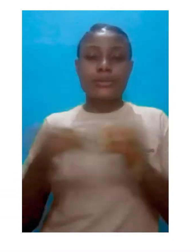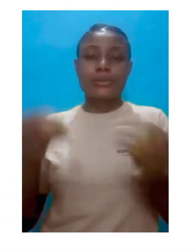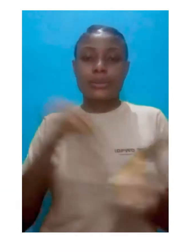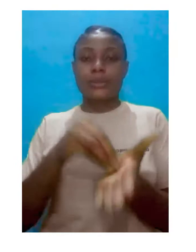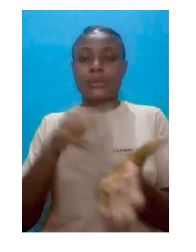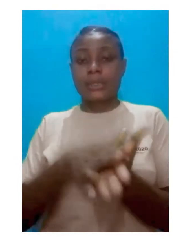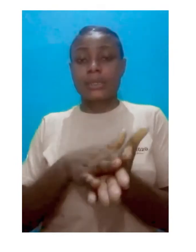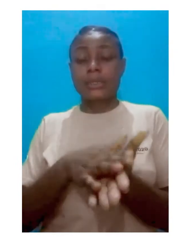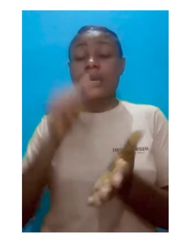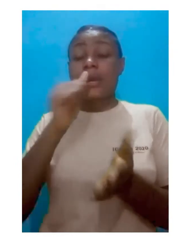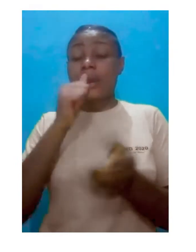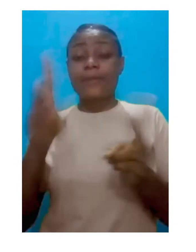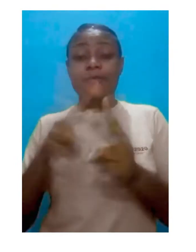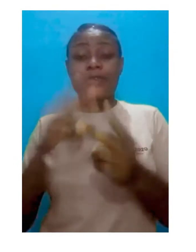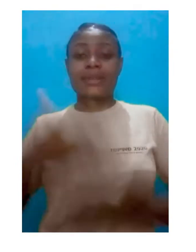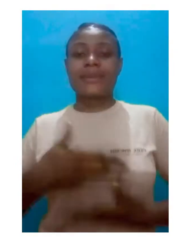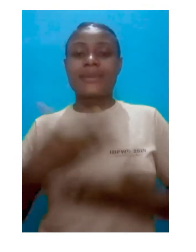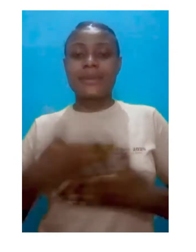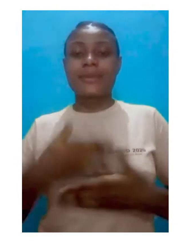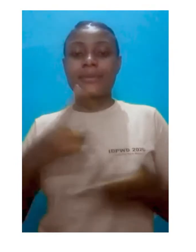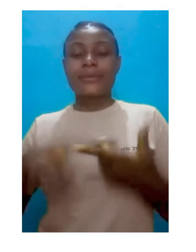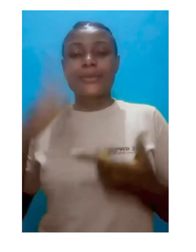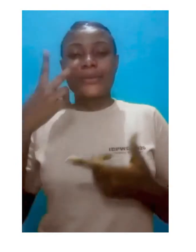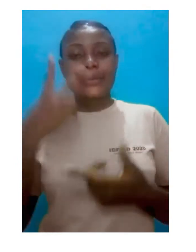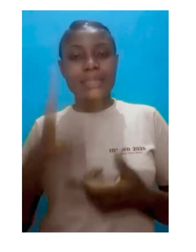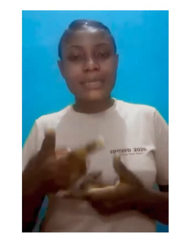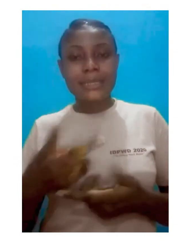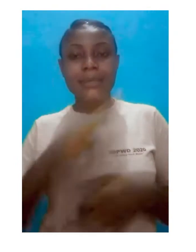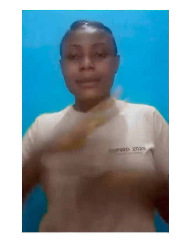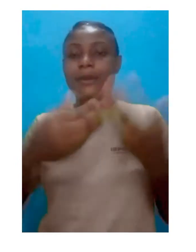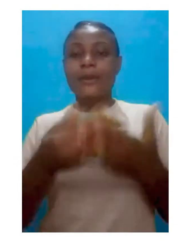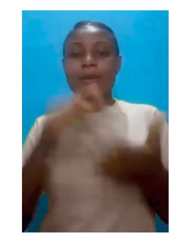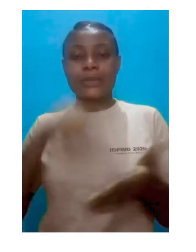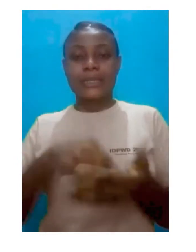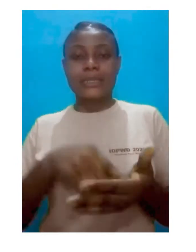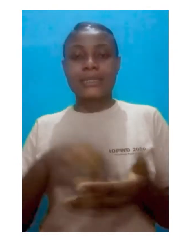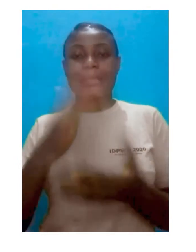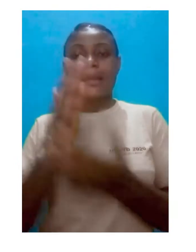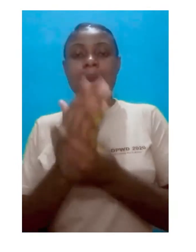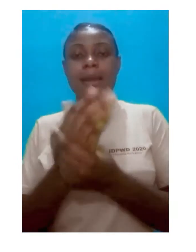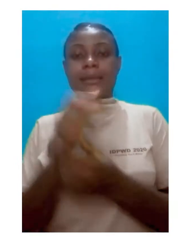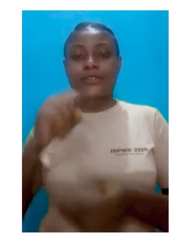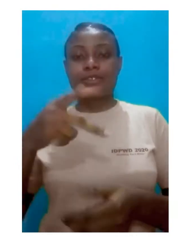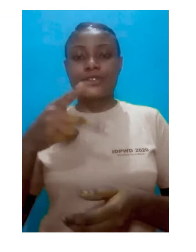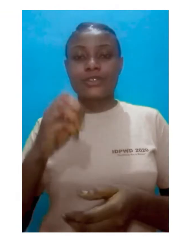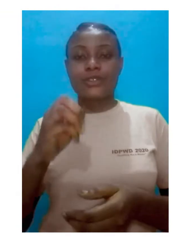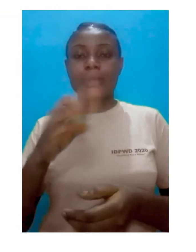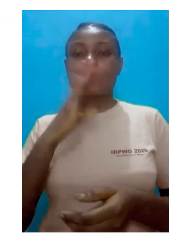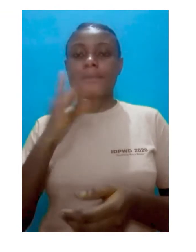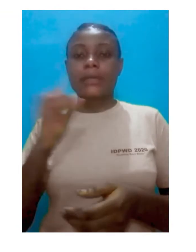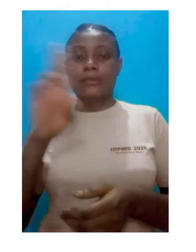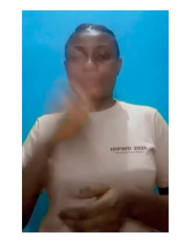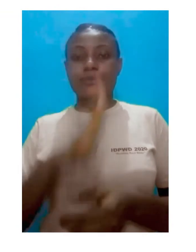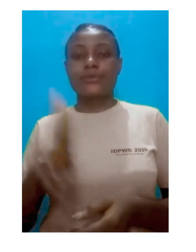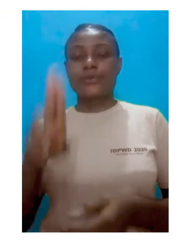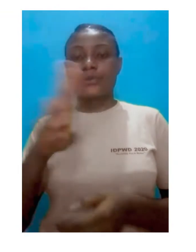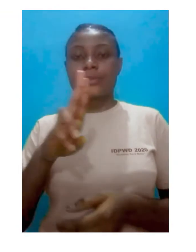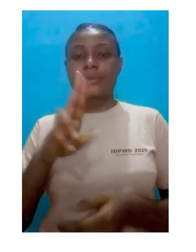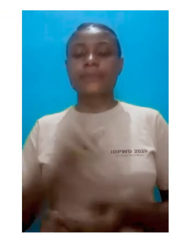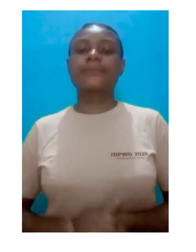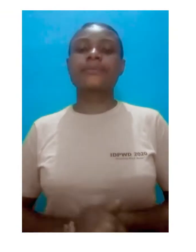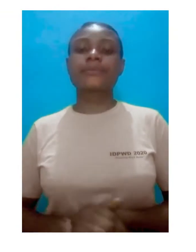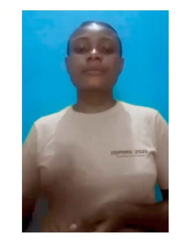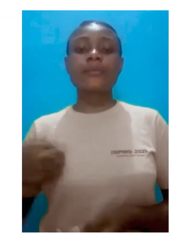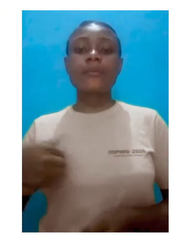story contains. And I'm so excited to see all these handshapes being